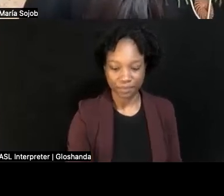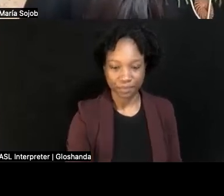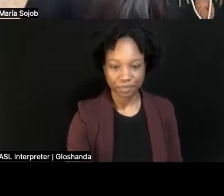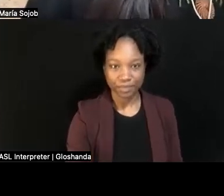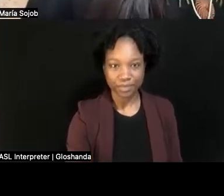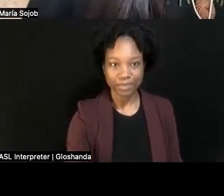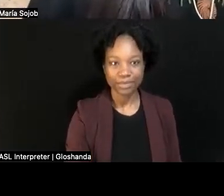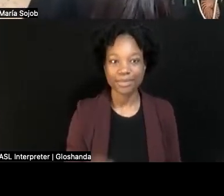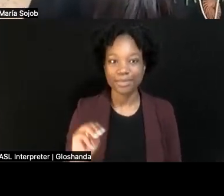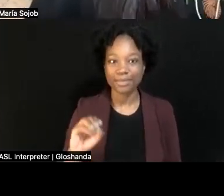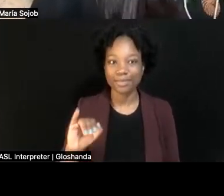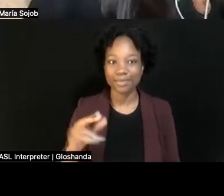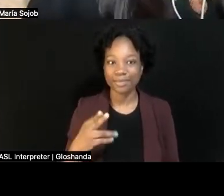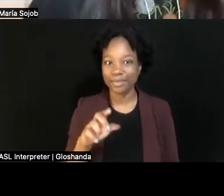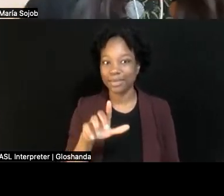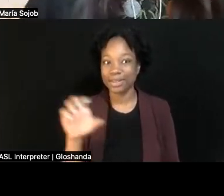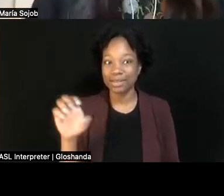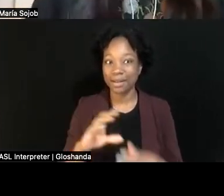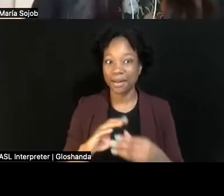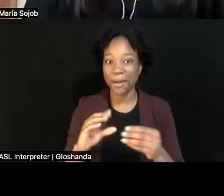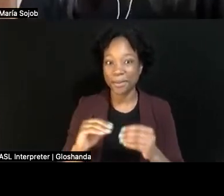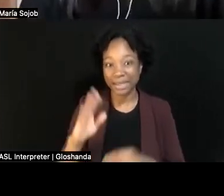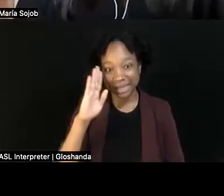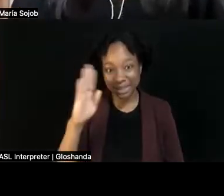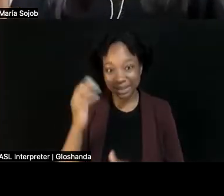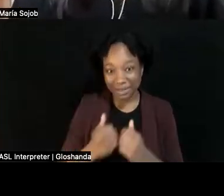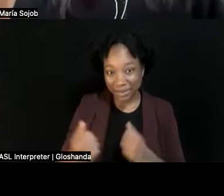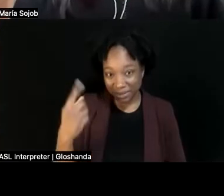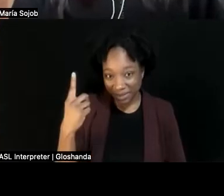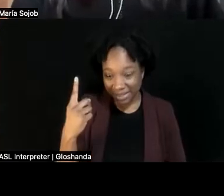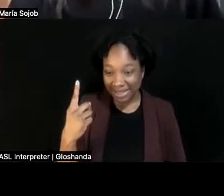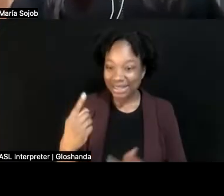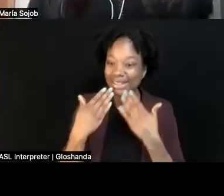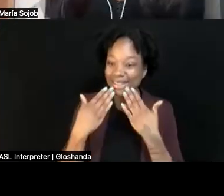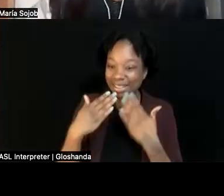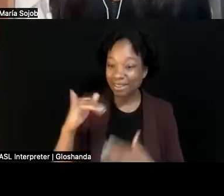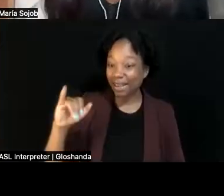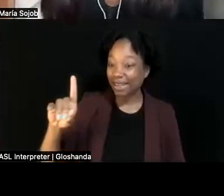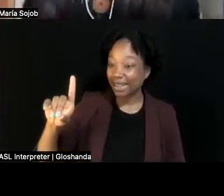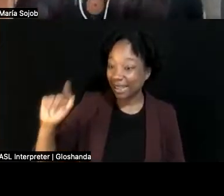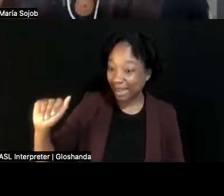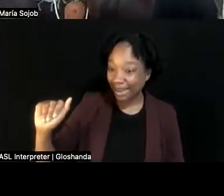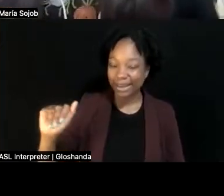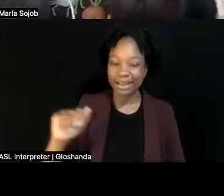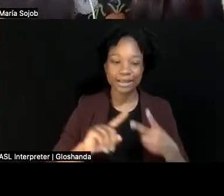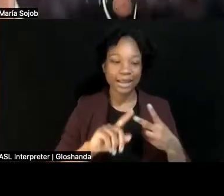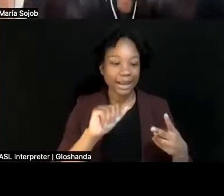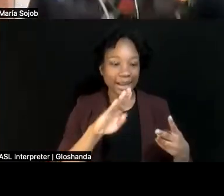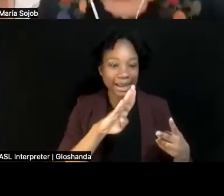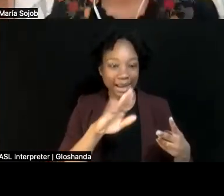Hello, everyone. Thank you, IDA and Abby. Thank you, Laura,